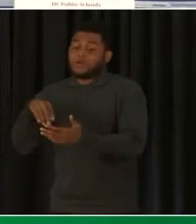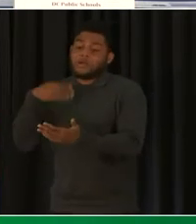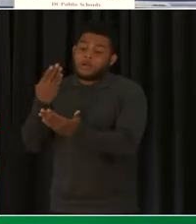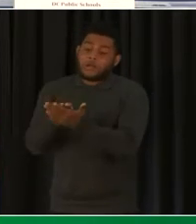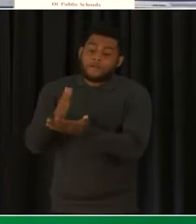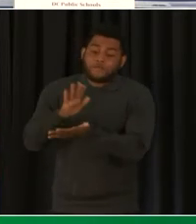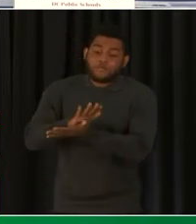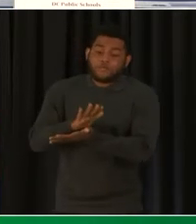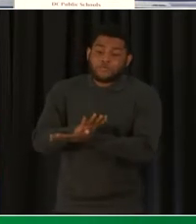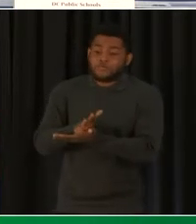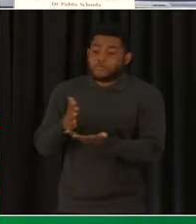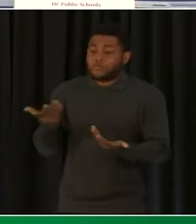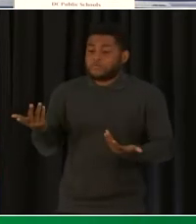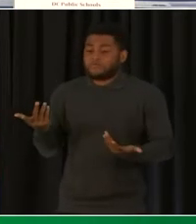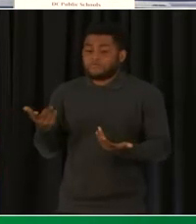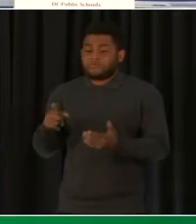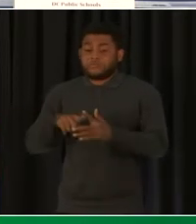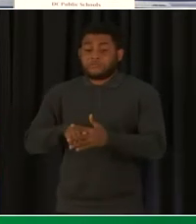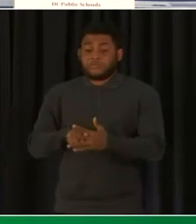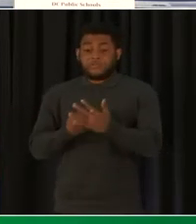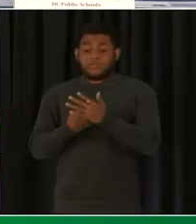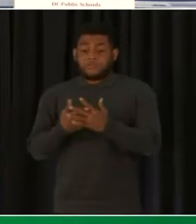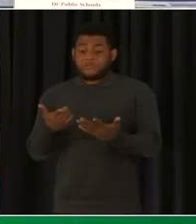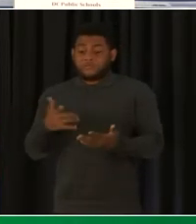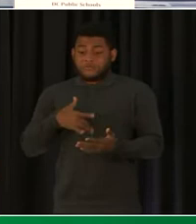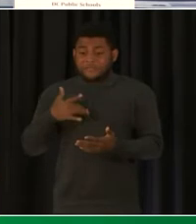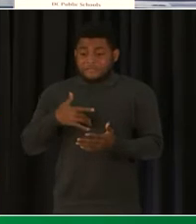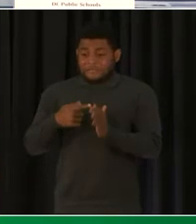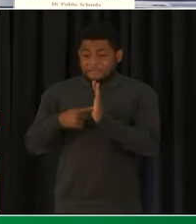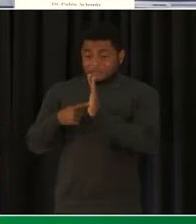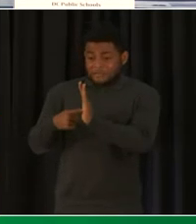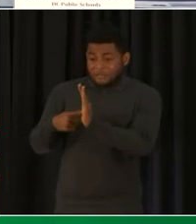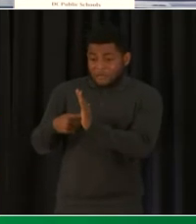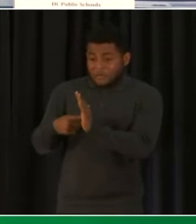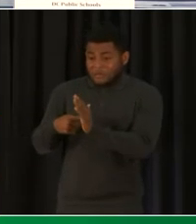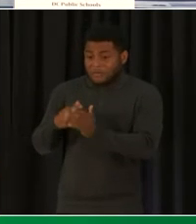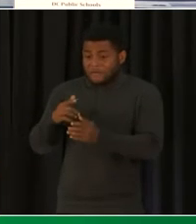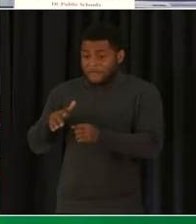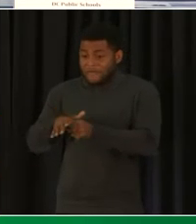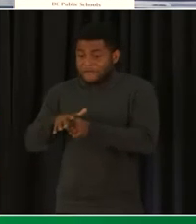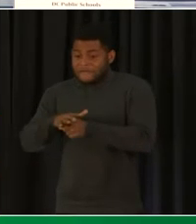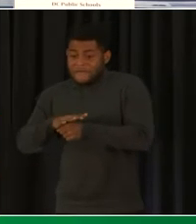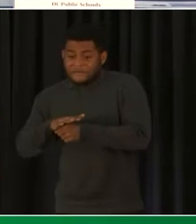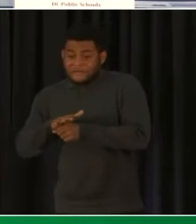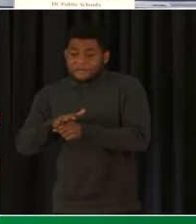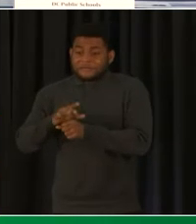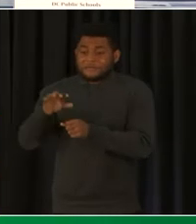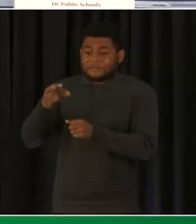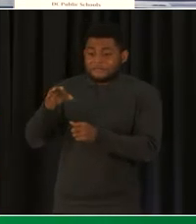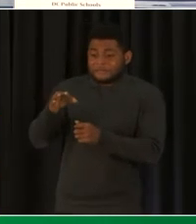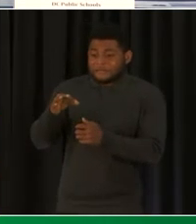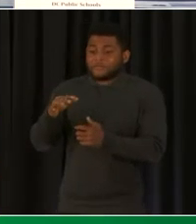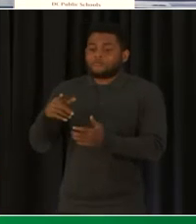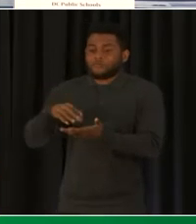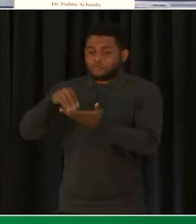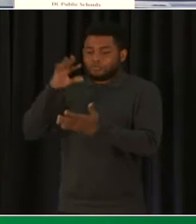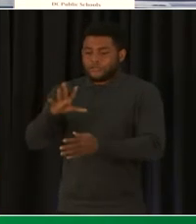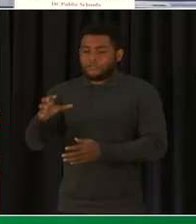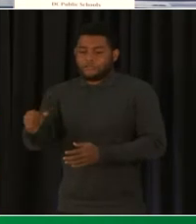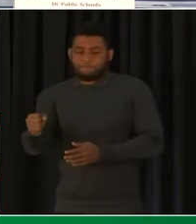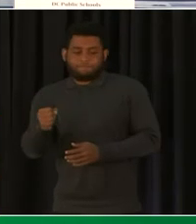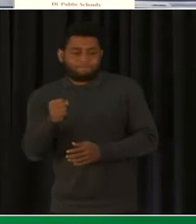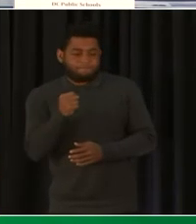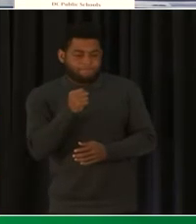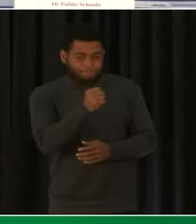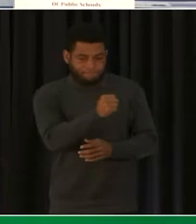sometime during that day they start to show symptoms of COVID-19. The student would then be escorted to